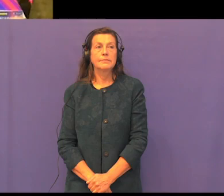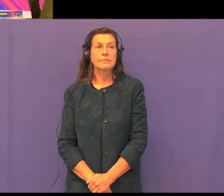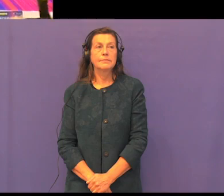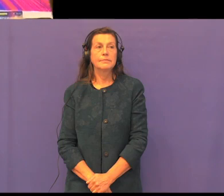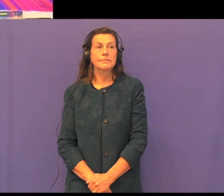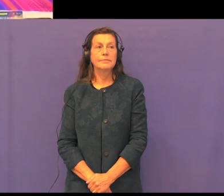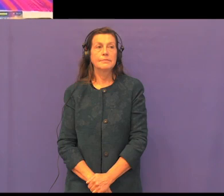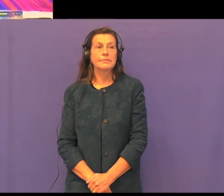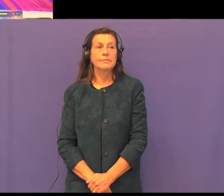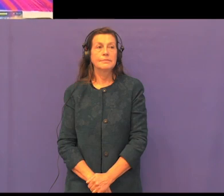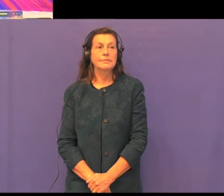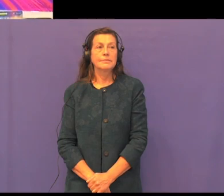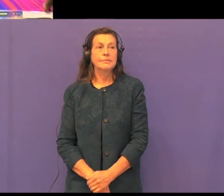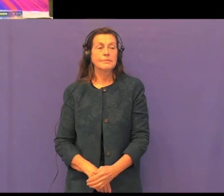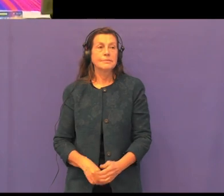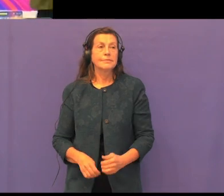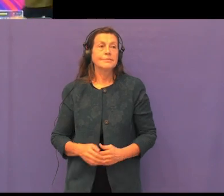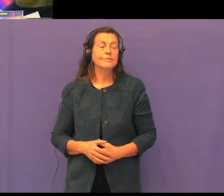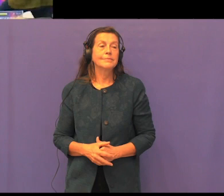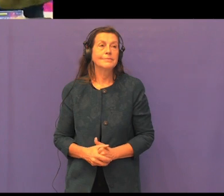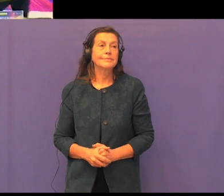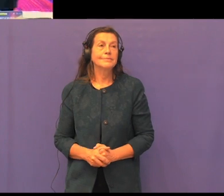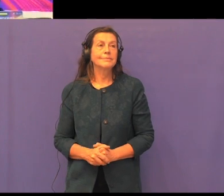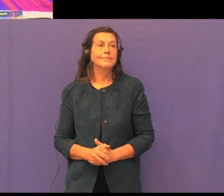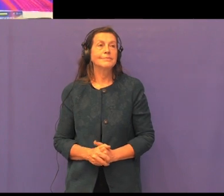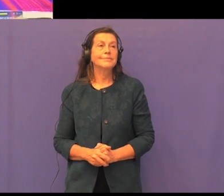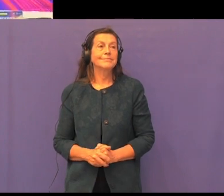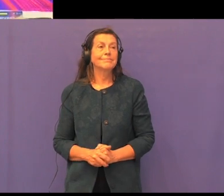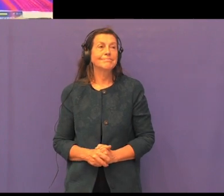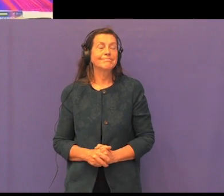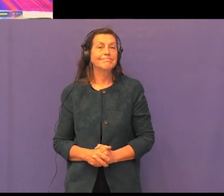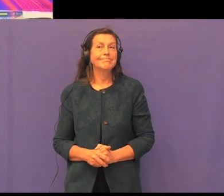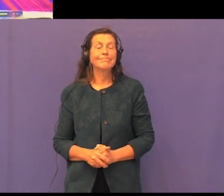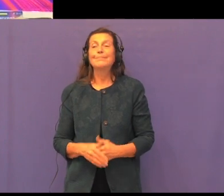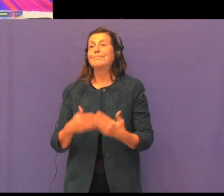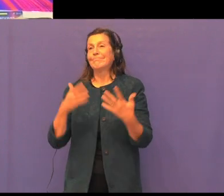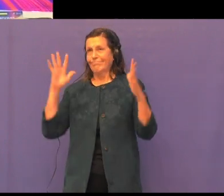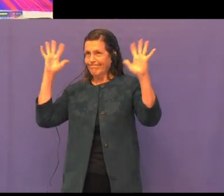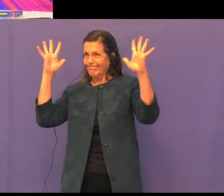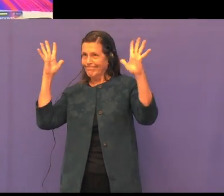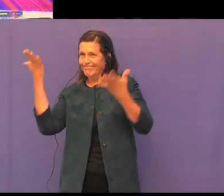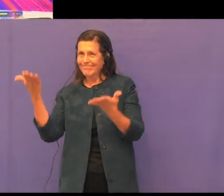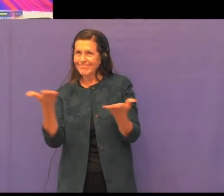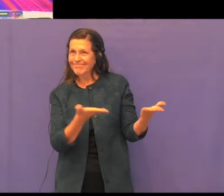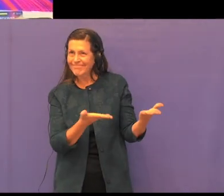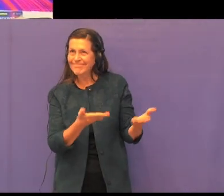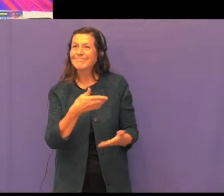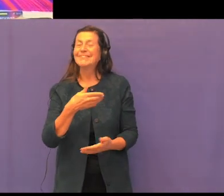Please, everyone, give a warm welcome to our keynote speaker, Michael Cronin.